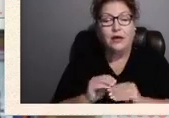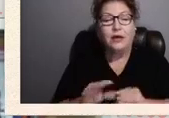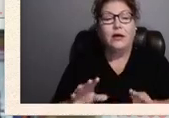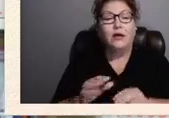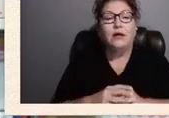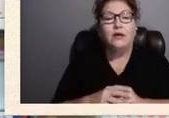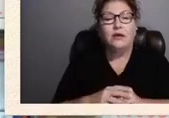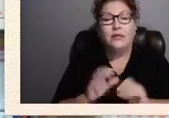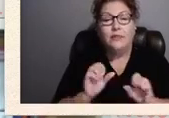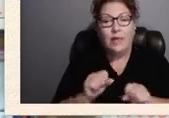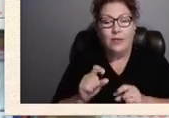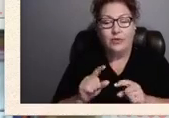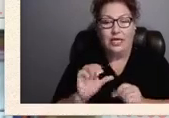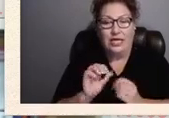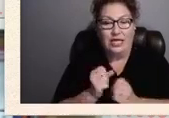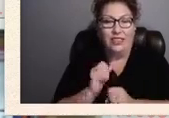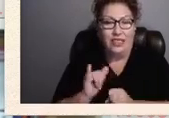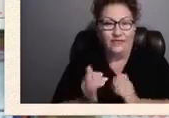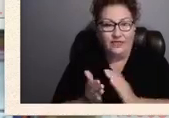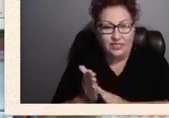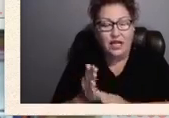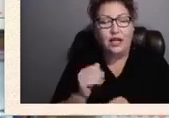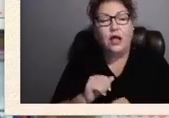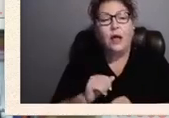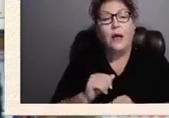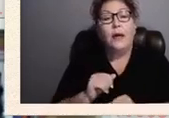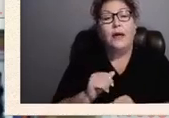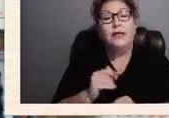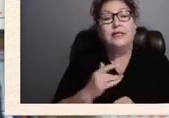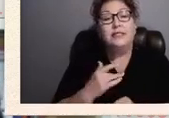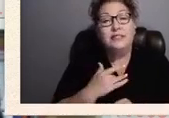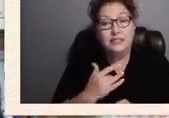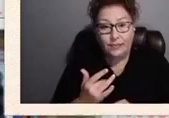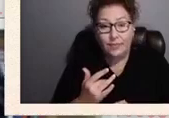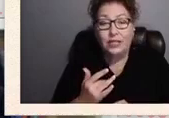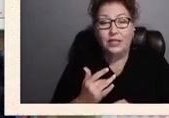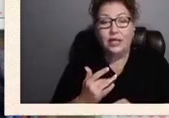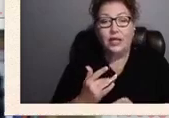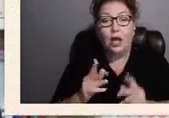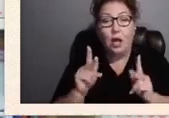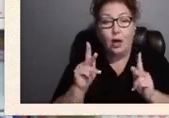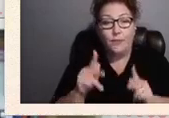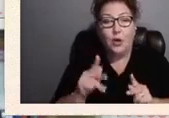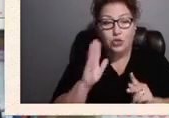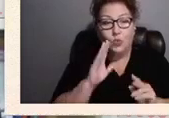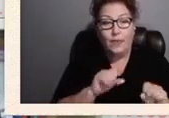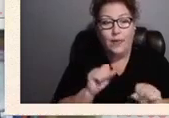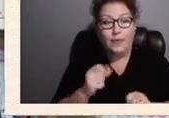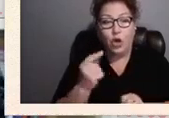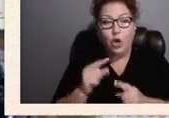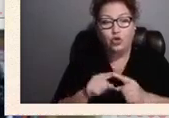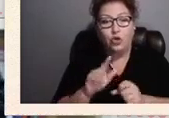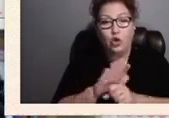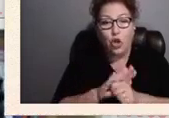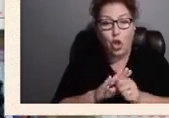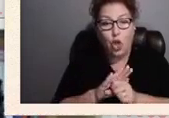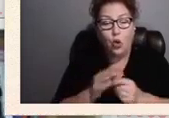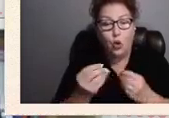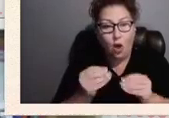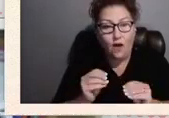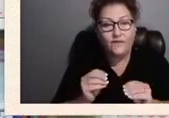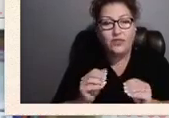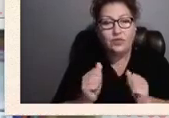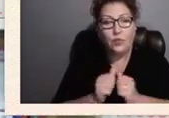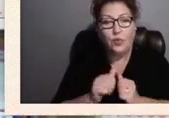that facilitated. Typically, traditionally, an individual would be able to go into the local field office along with that